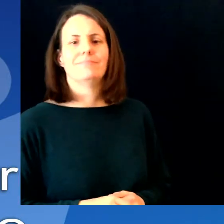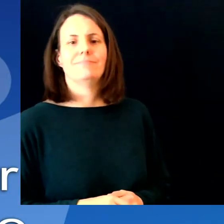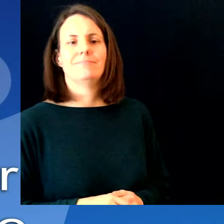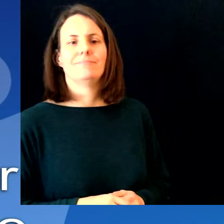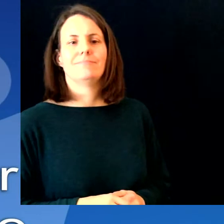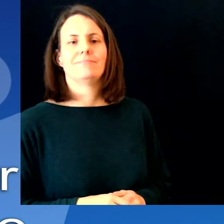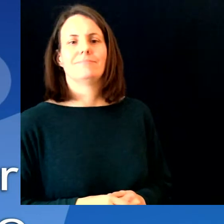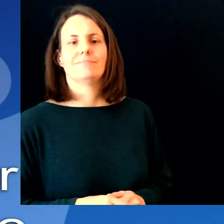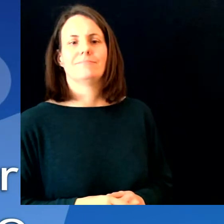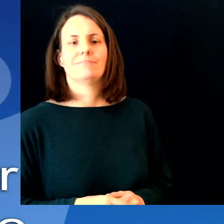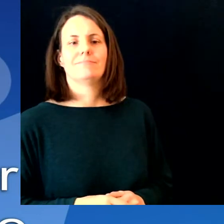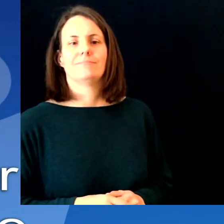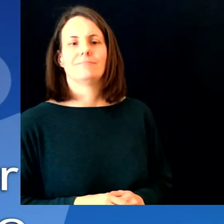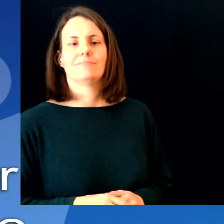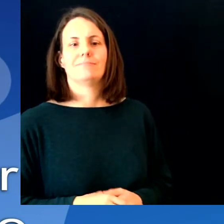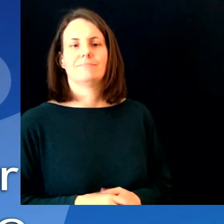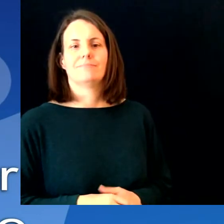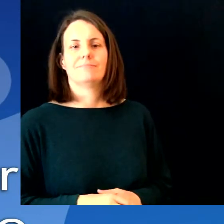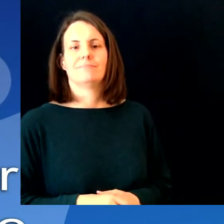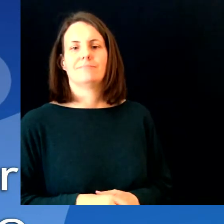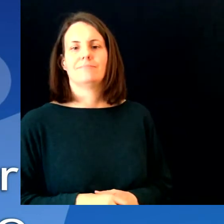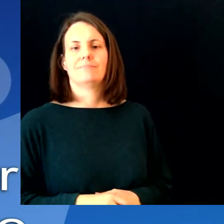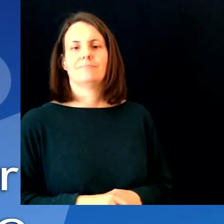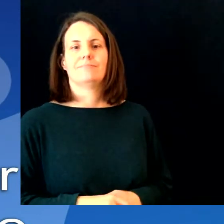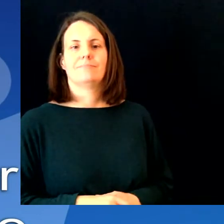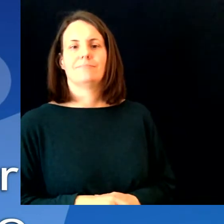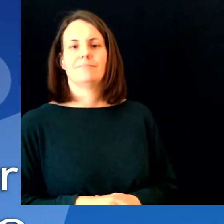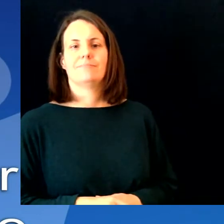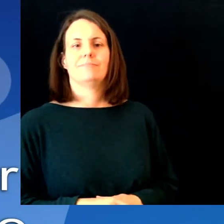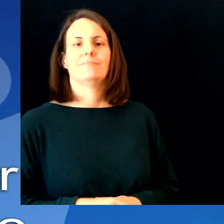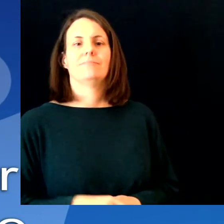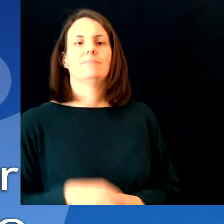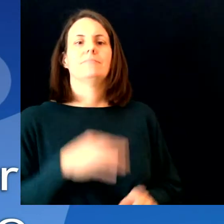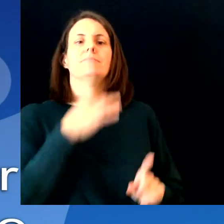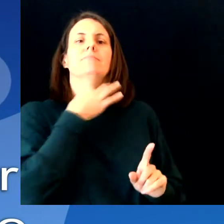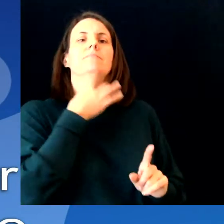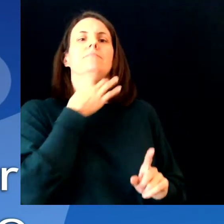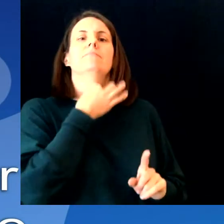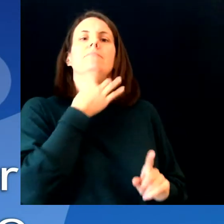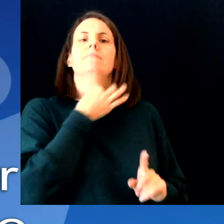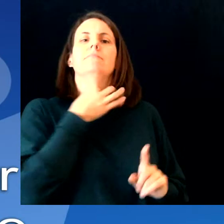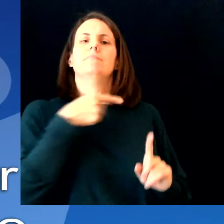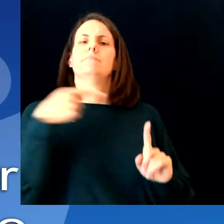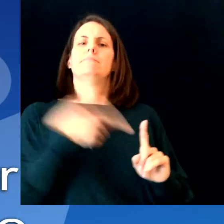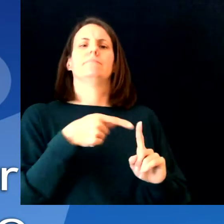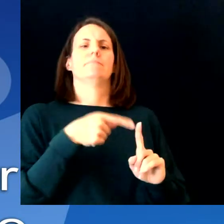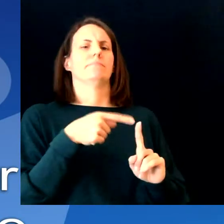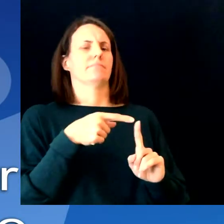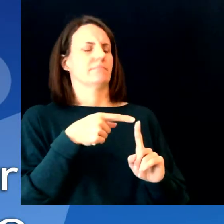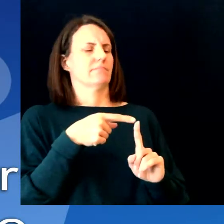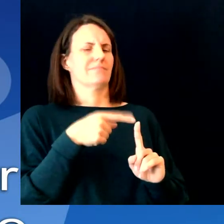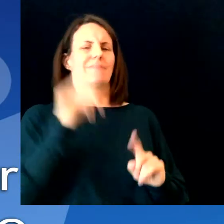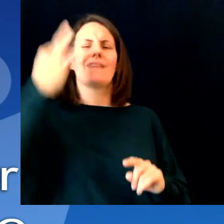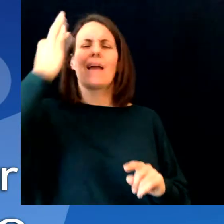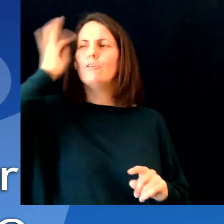of masks from the stockpile to community partners and others. We've heard kind of